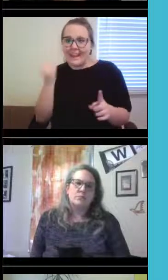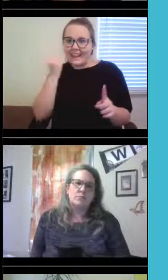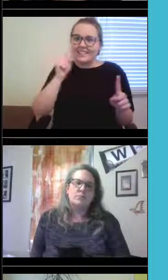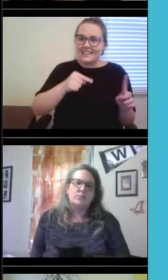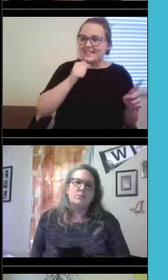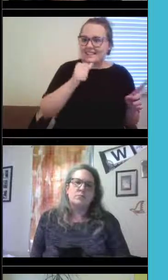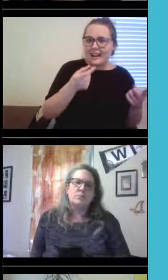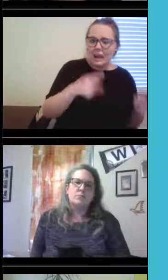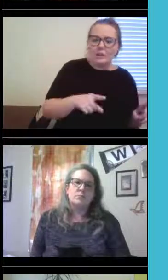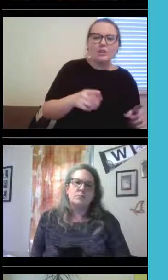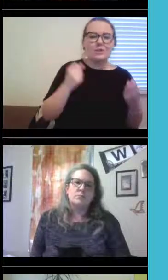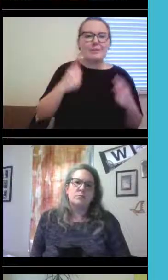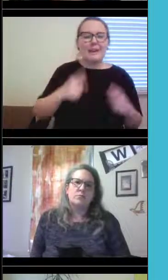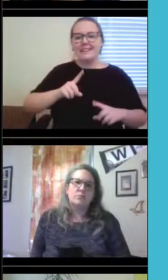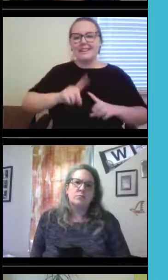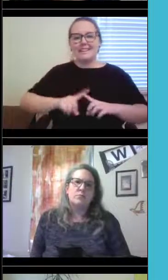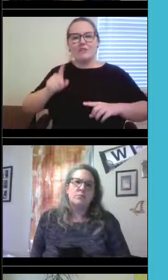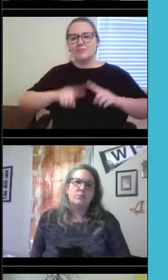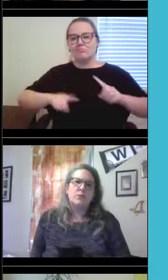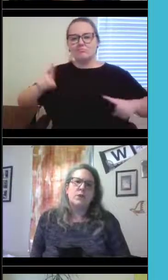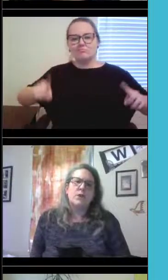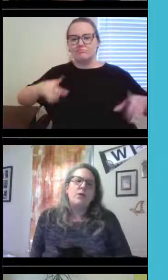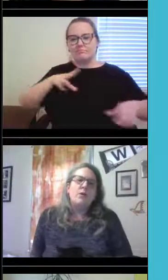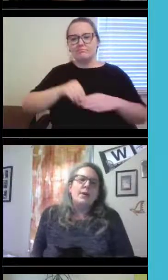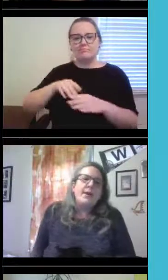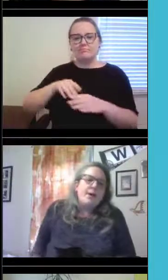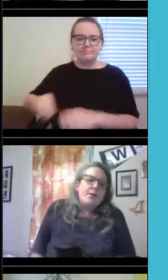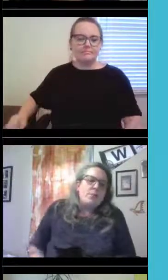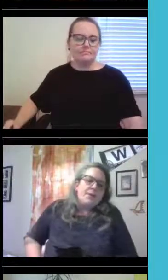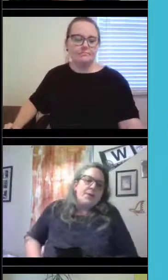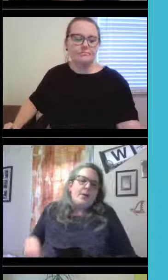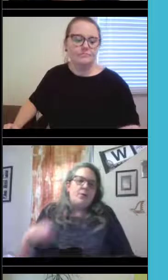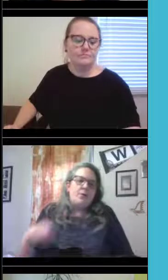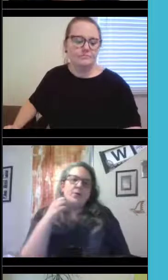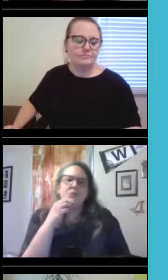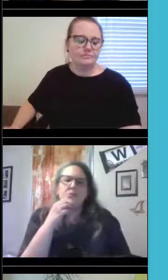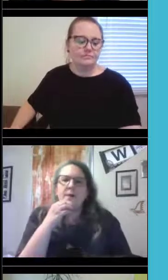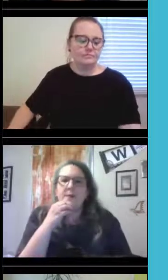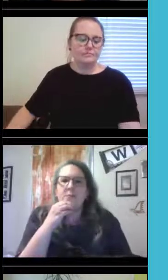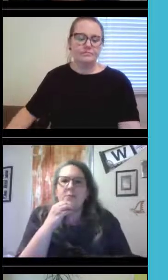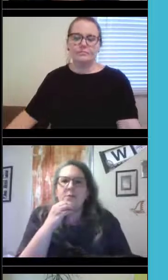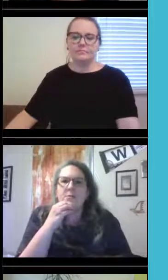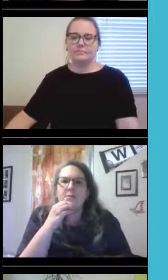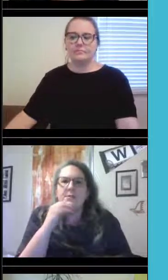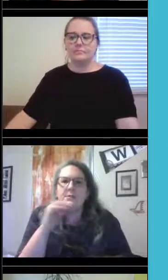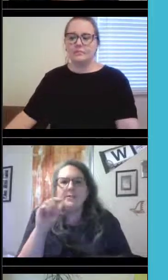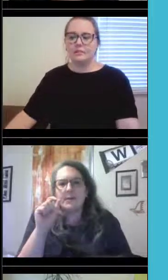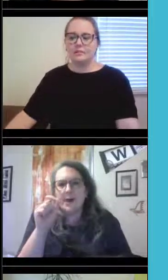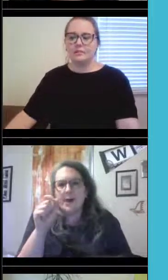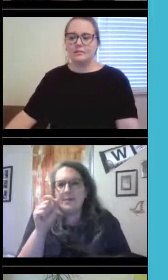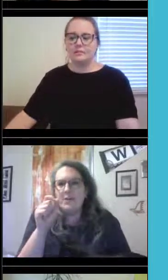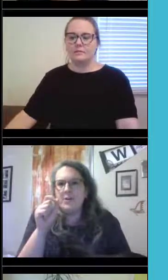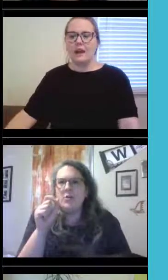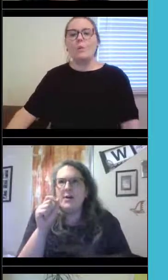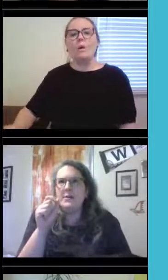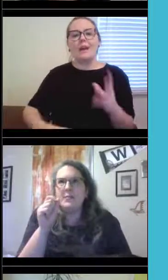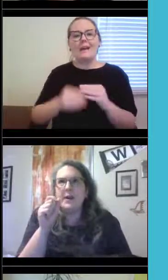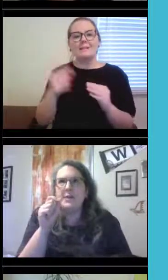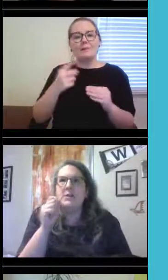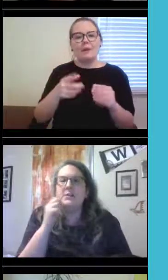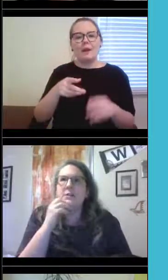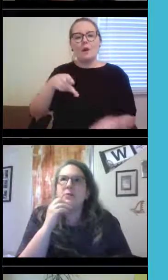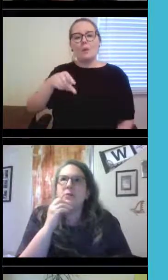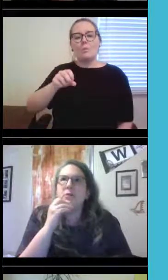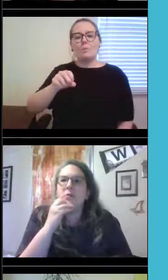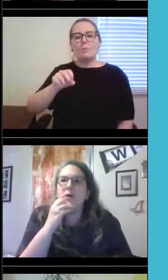lots of different dimensions are in there. Mm-hmm. Can I add one thing about post-traumatic growth? This is kind of a nuance,